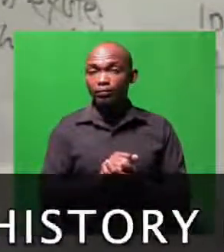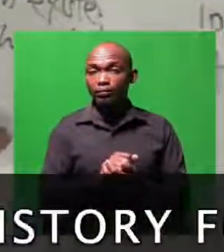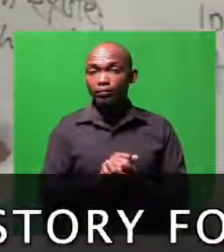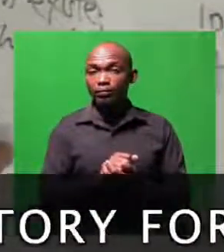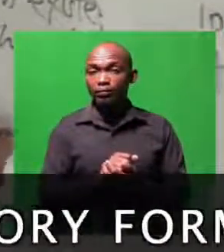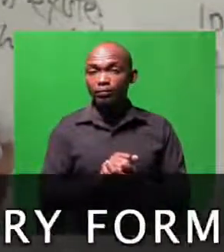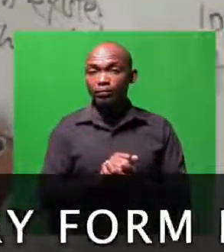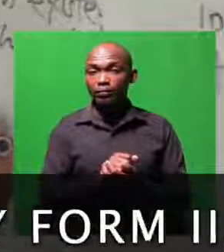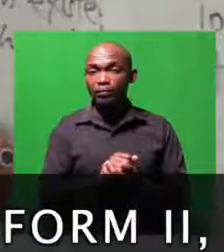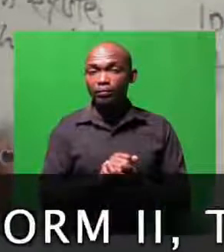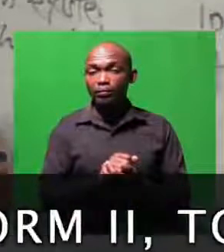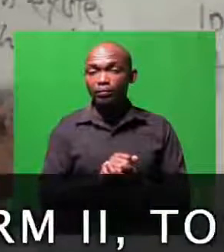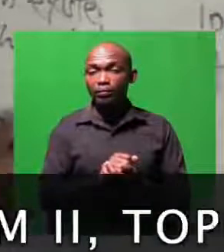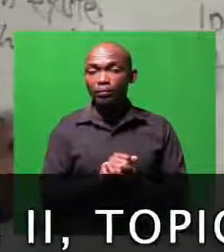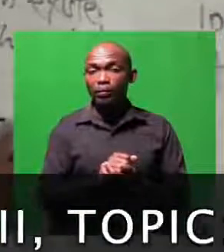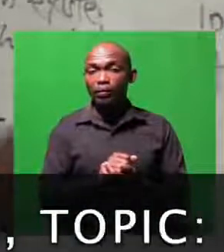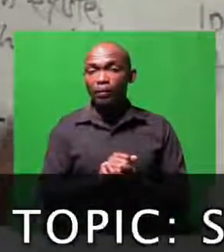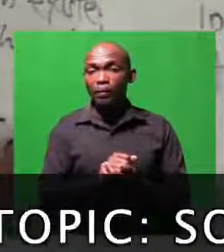all